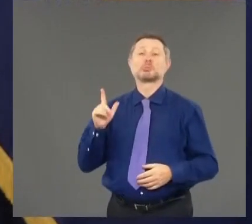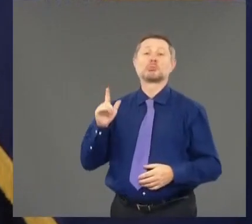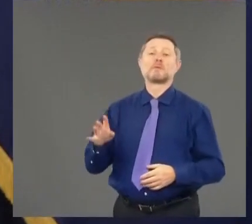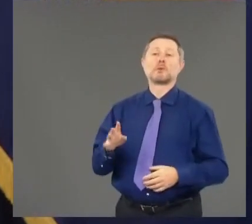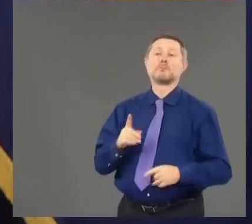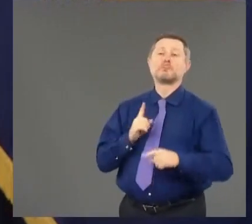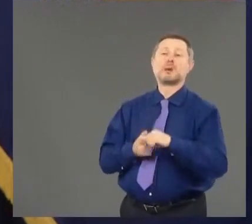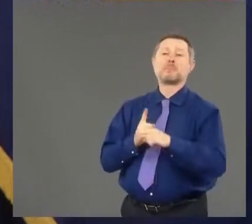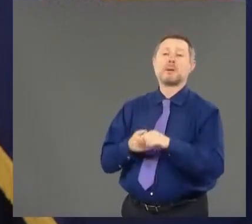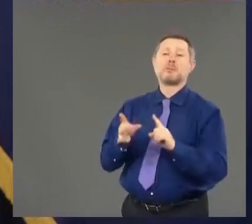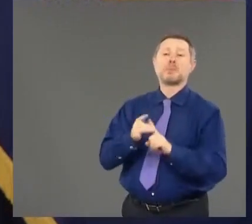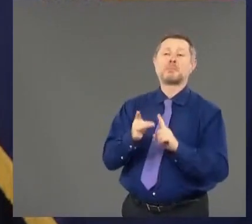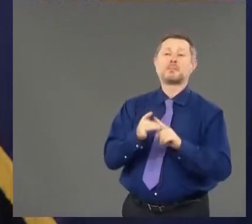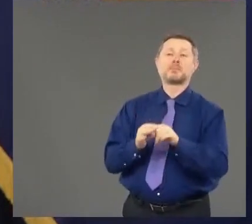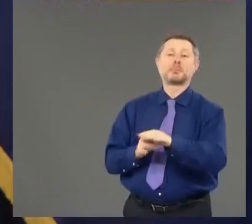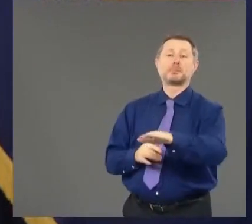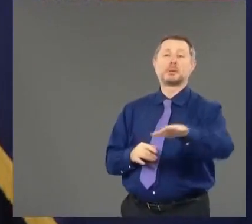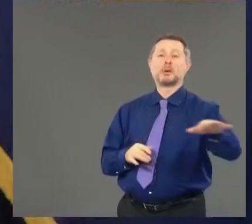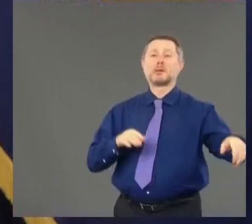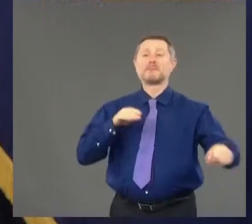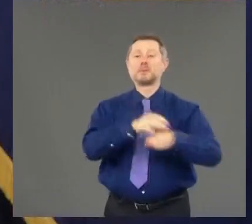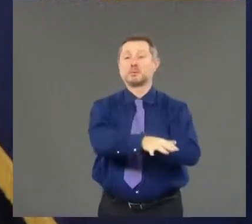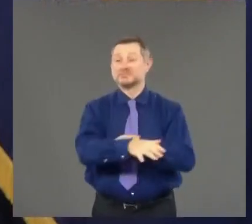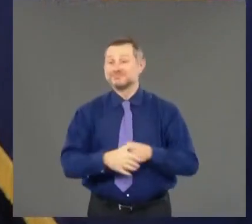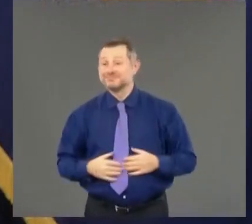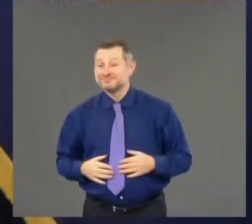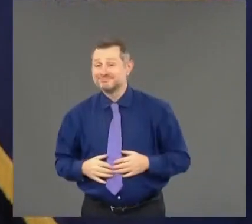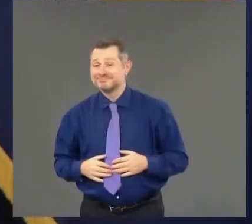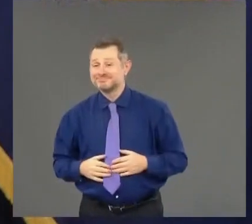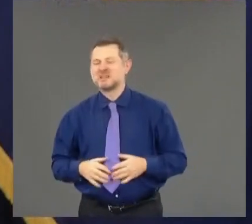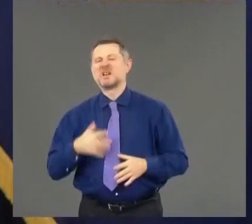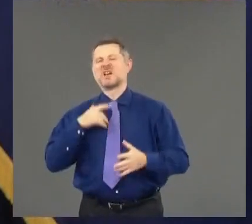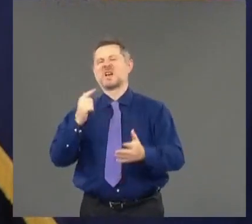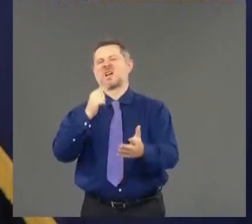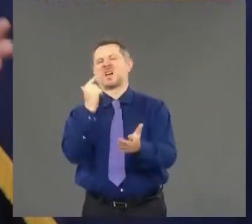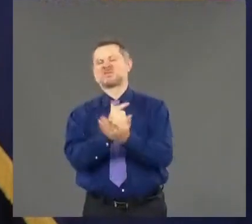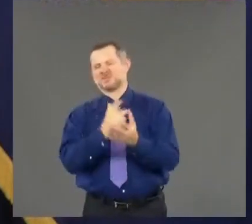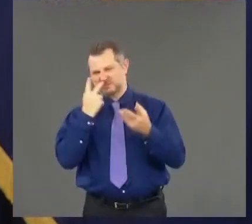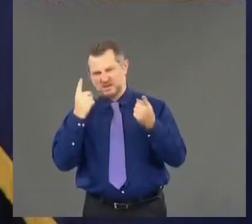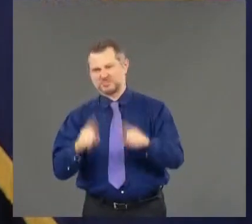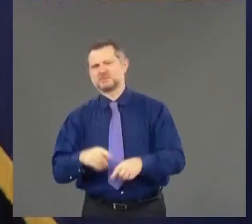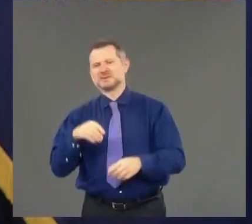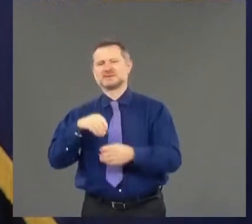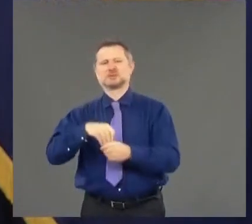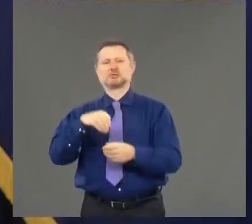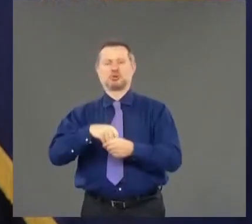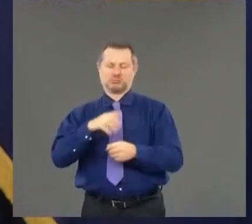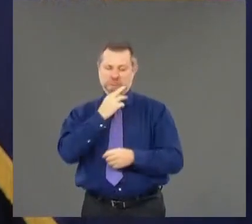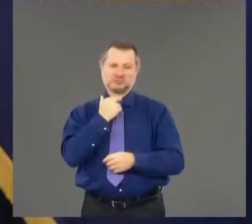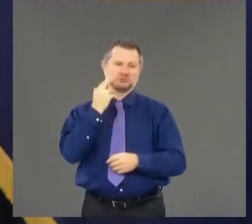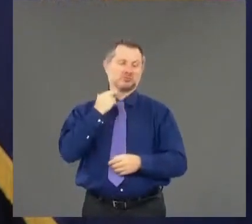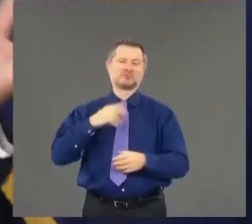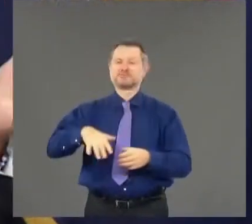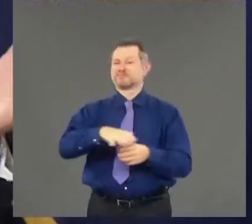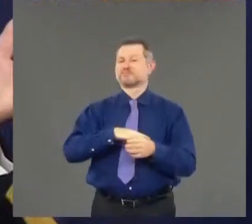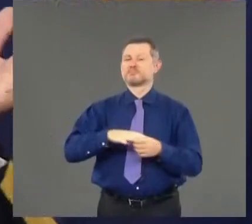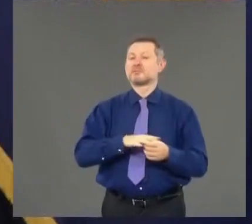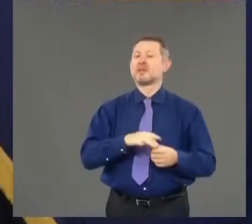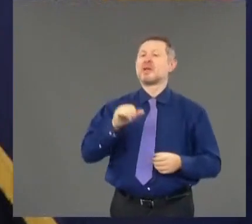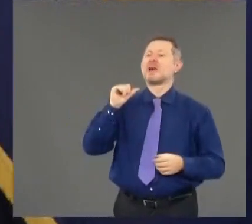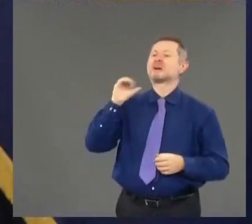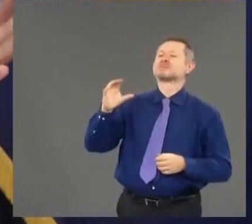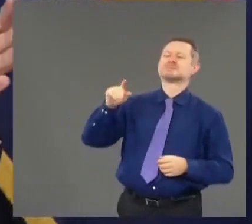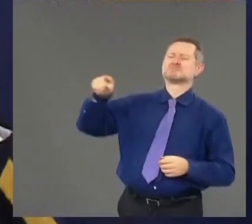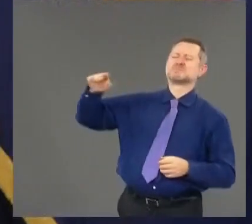So that is inherent in indoor dining. The air conditioning, the air conditioning filters, put that